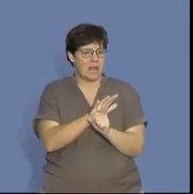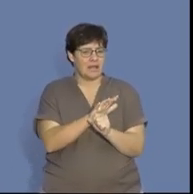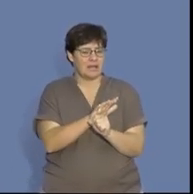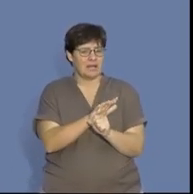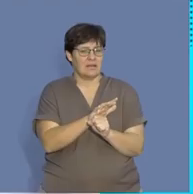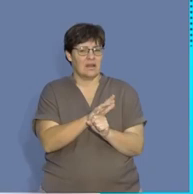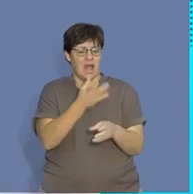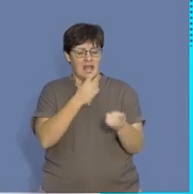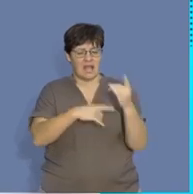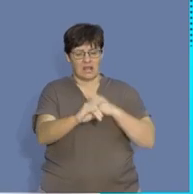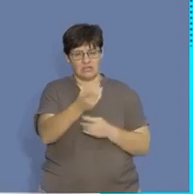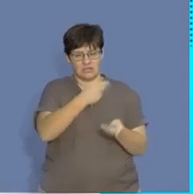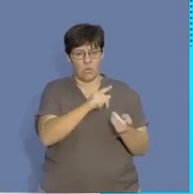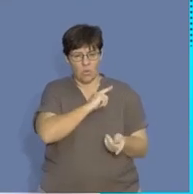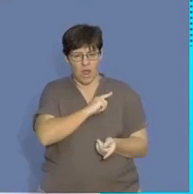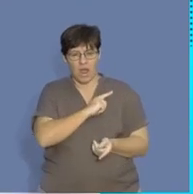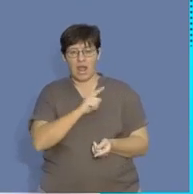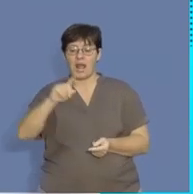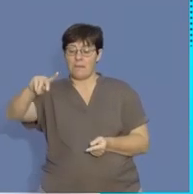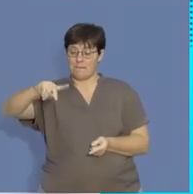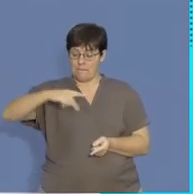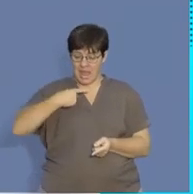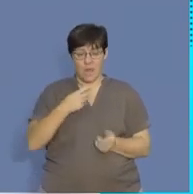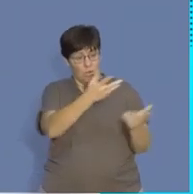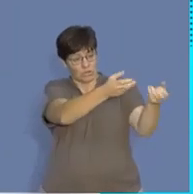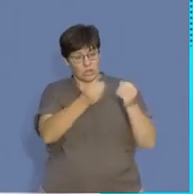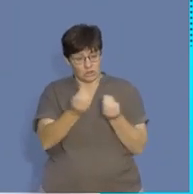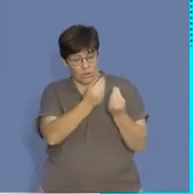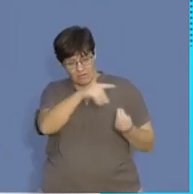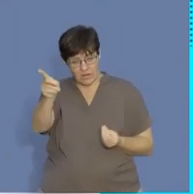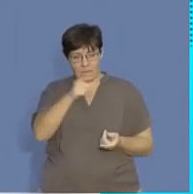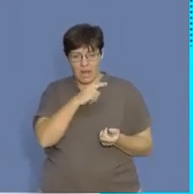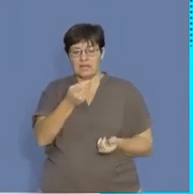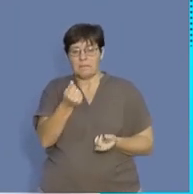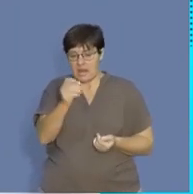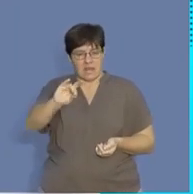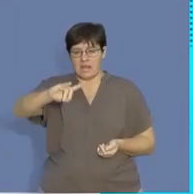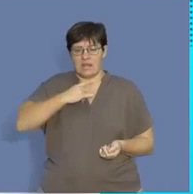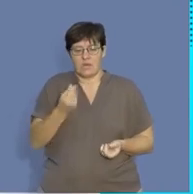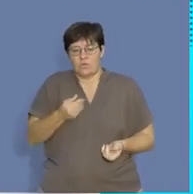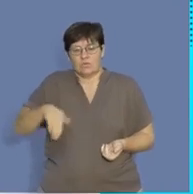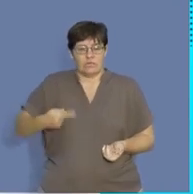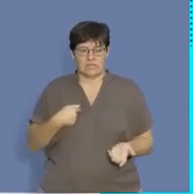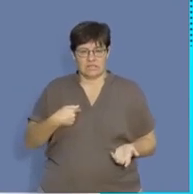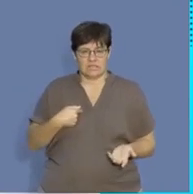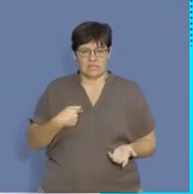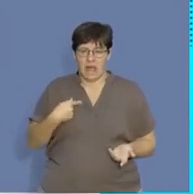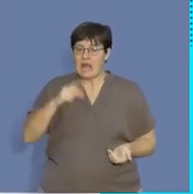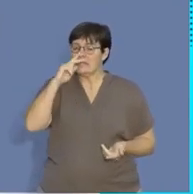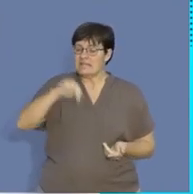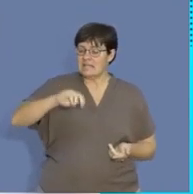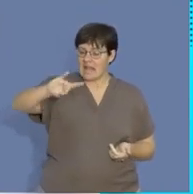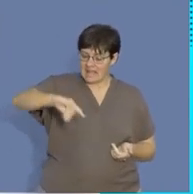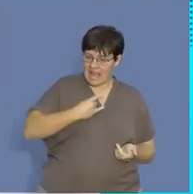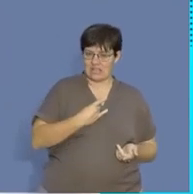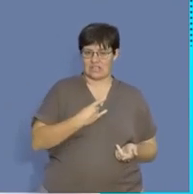on liquidity? The longer your debtors take to pay their debt, the longer it takes for cash to